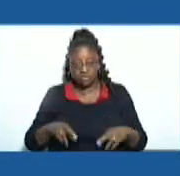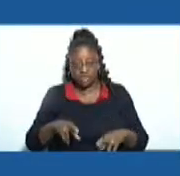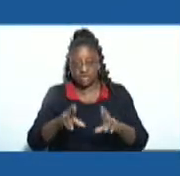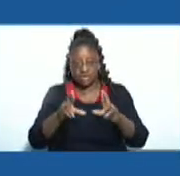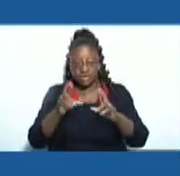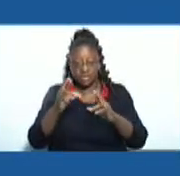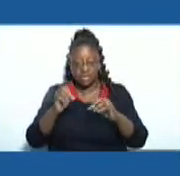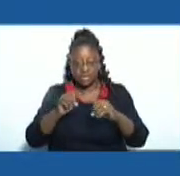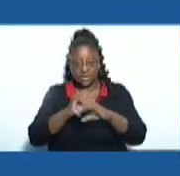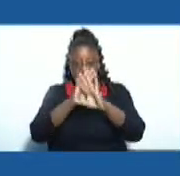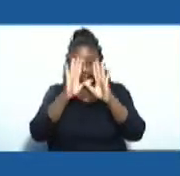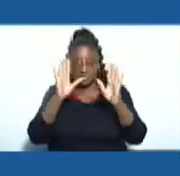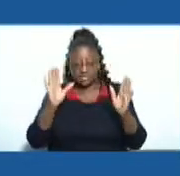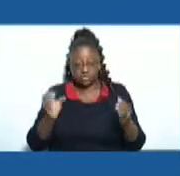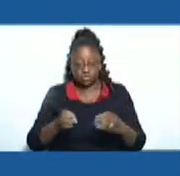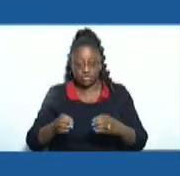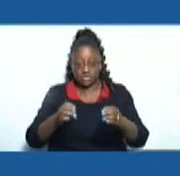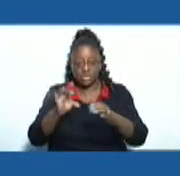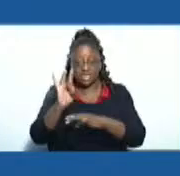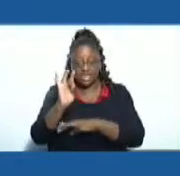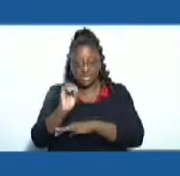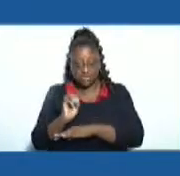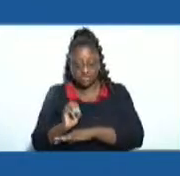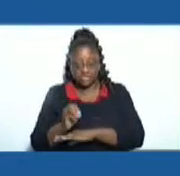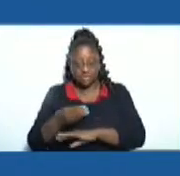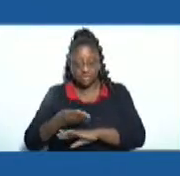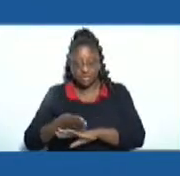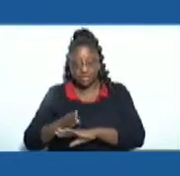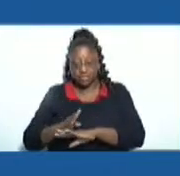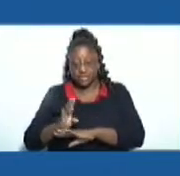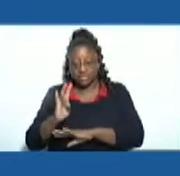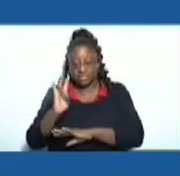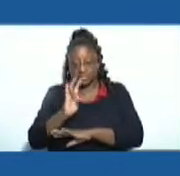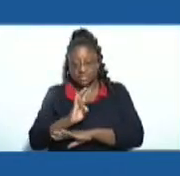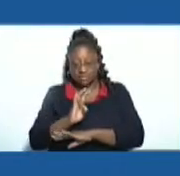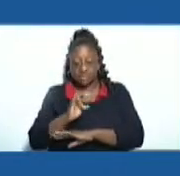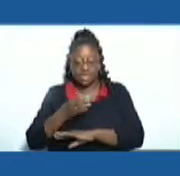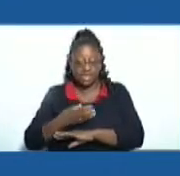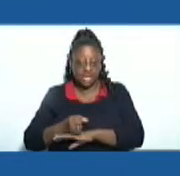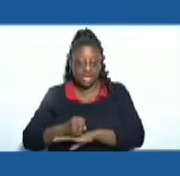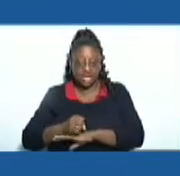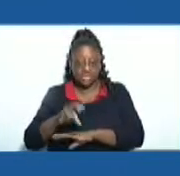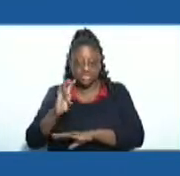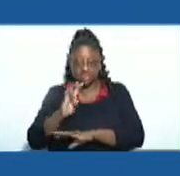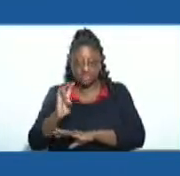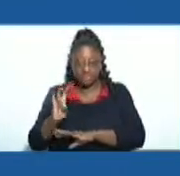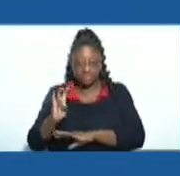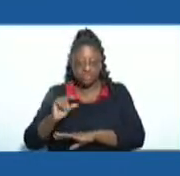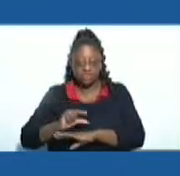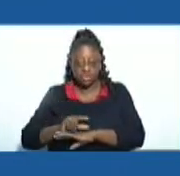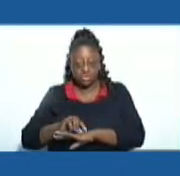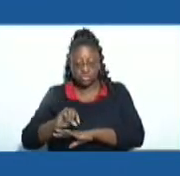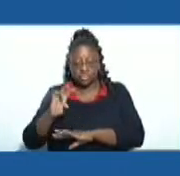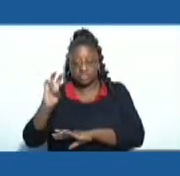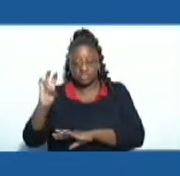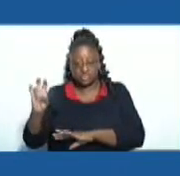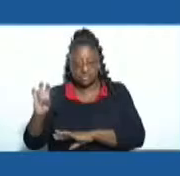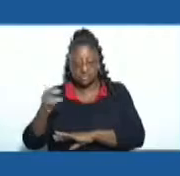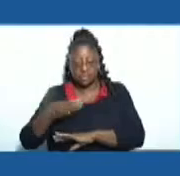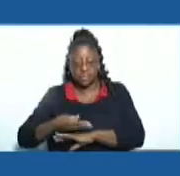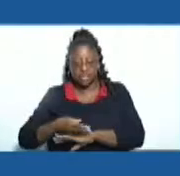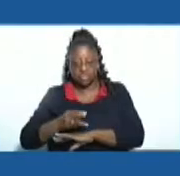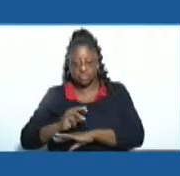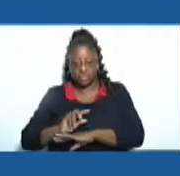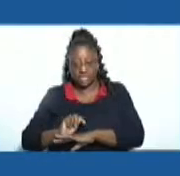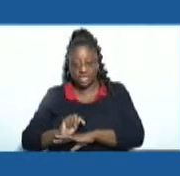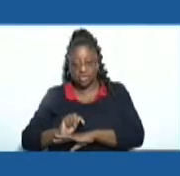Island, Clarencetown, Long Island, and Crooked Island, all at 80. 77 in Betsy Bay, that's in Megwana. Ackland, 77,